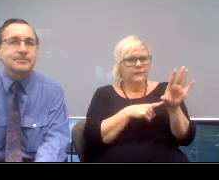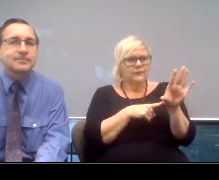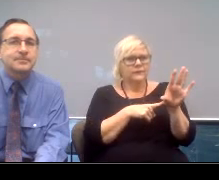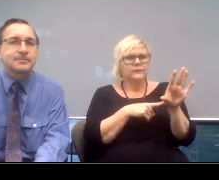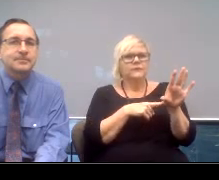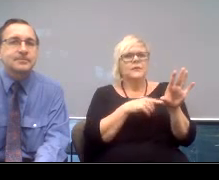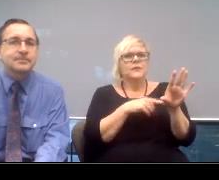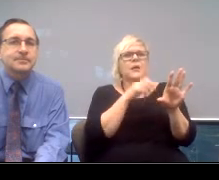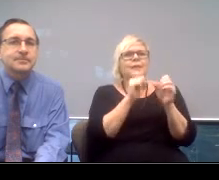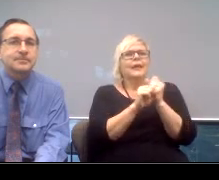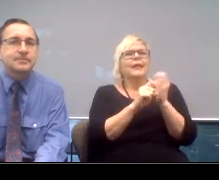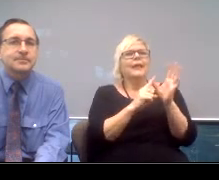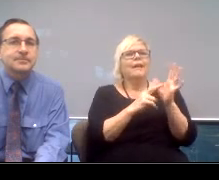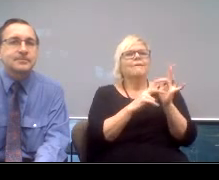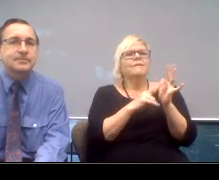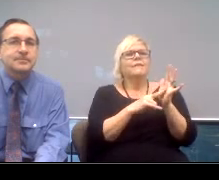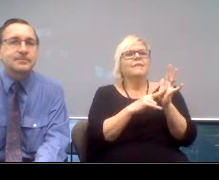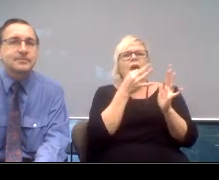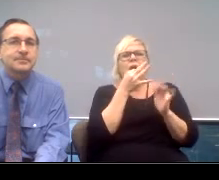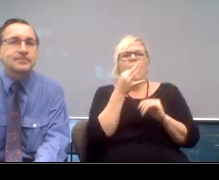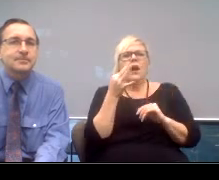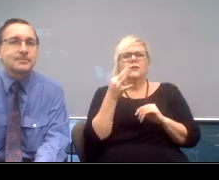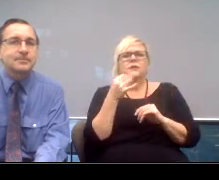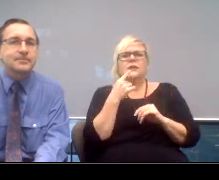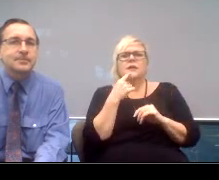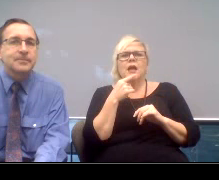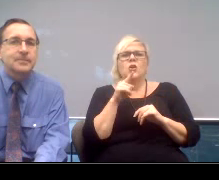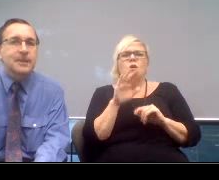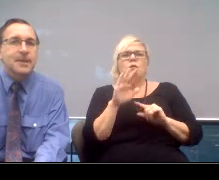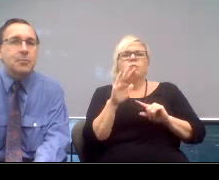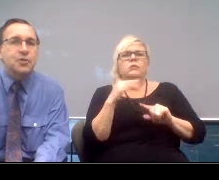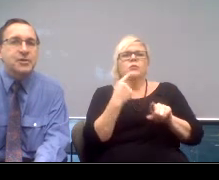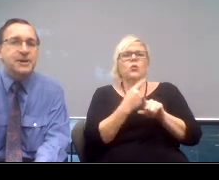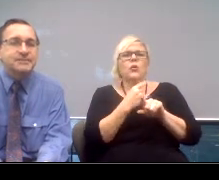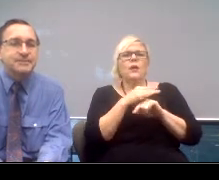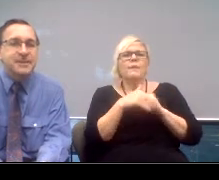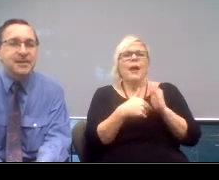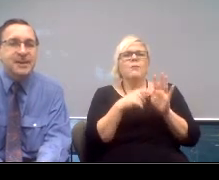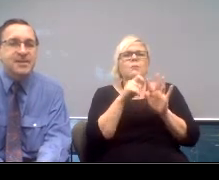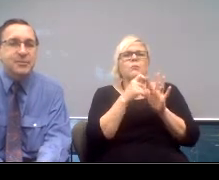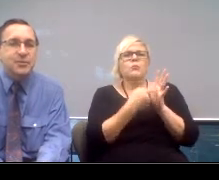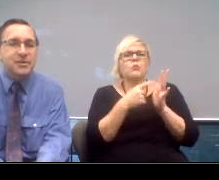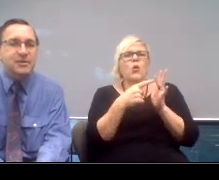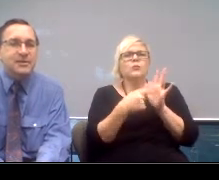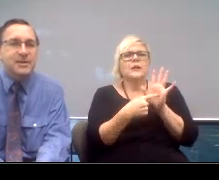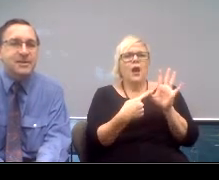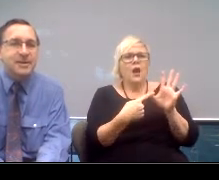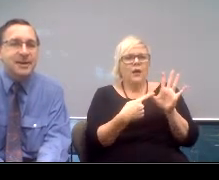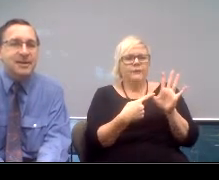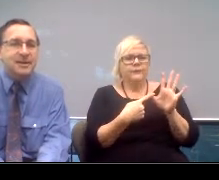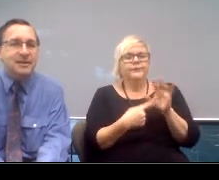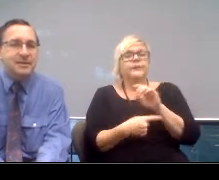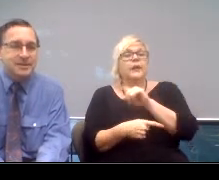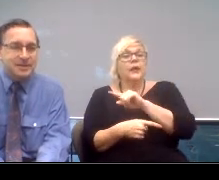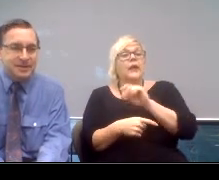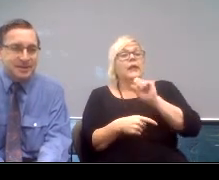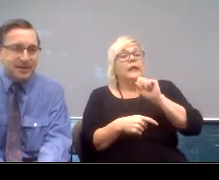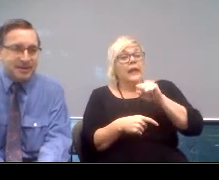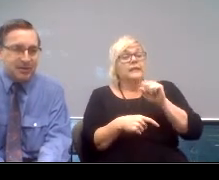Gavin, you made reference to a protocol, I think it PROTA. So PROTA is